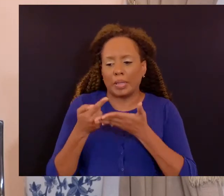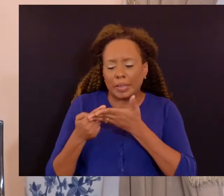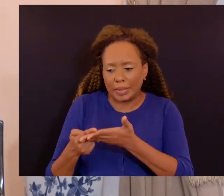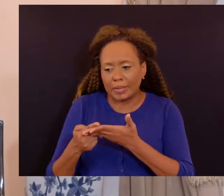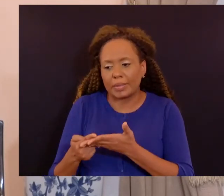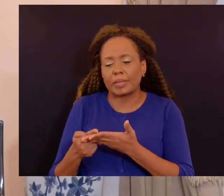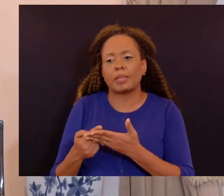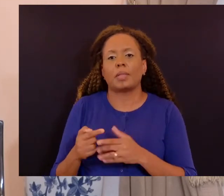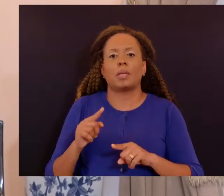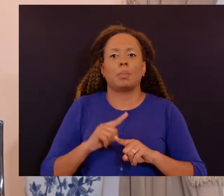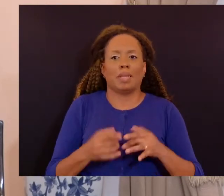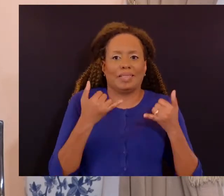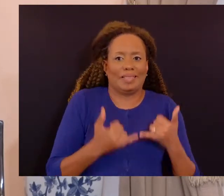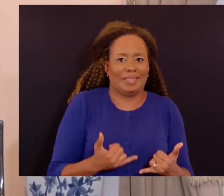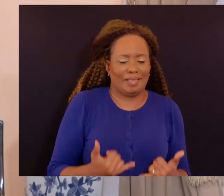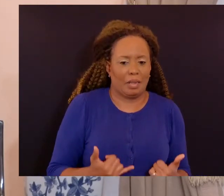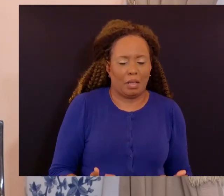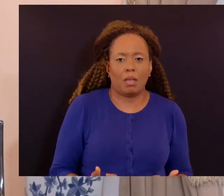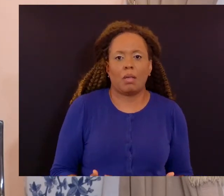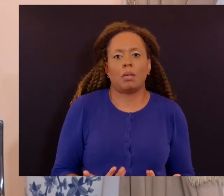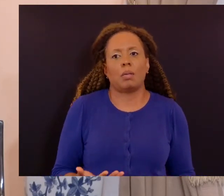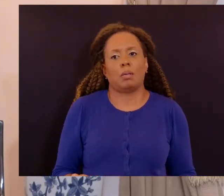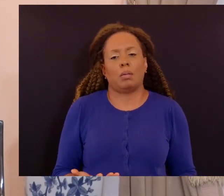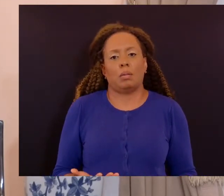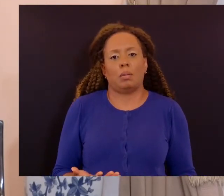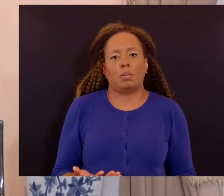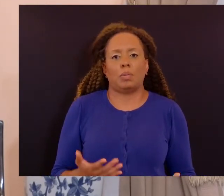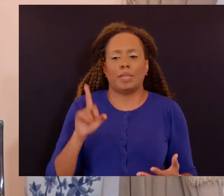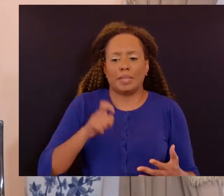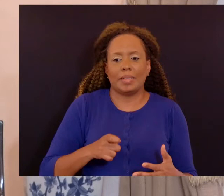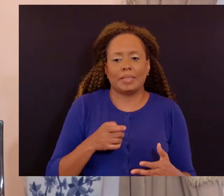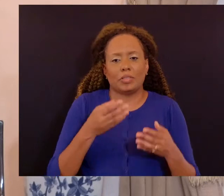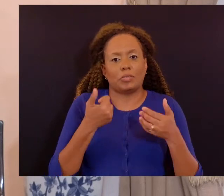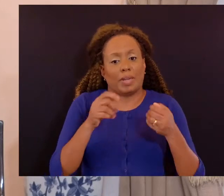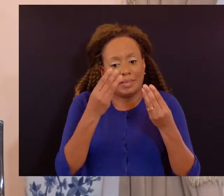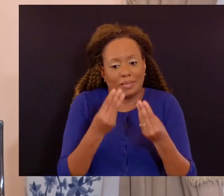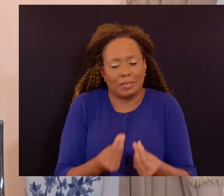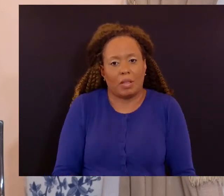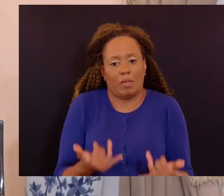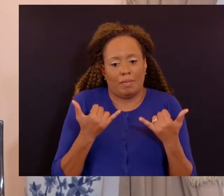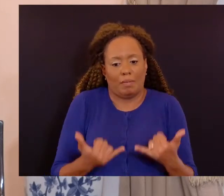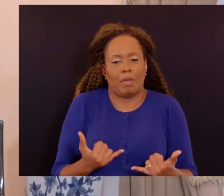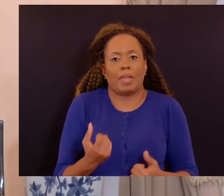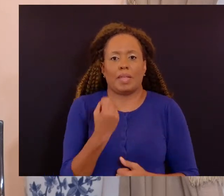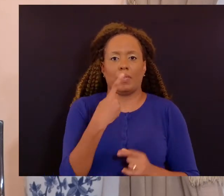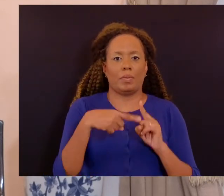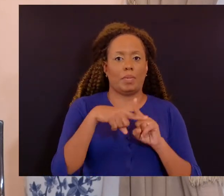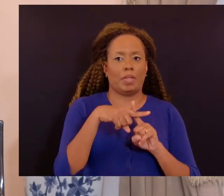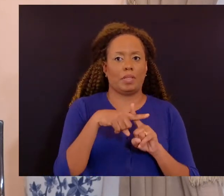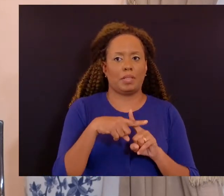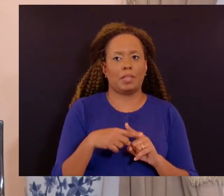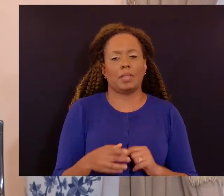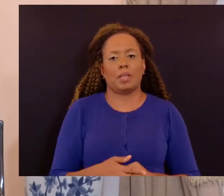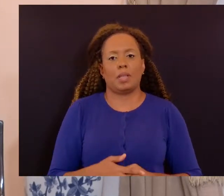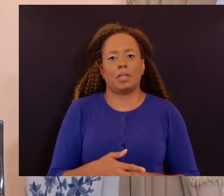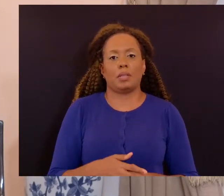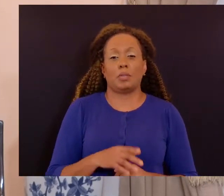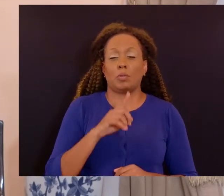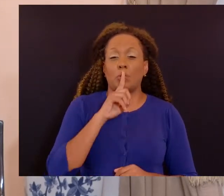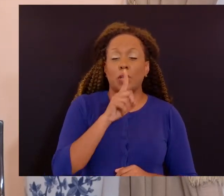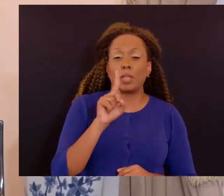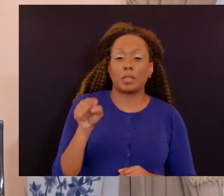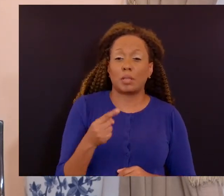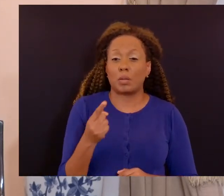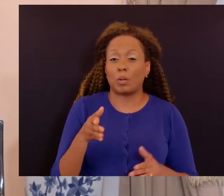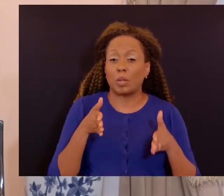must tell you, if we could have avoided an examination, by all means we would have. But I think that I've explained to you before, this is really the only way